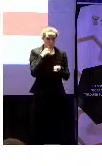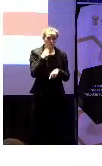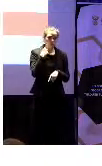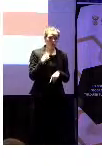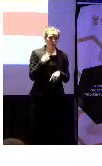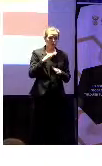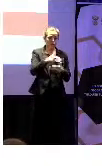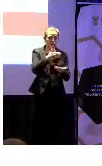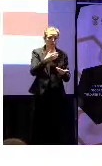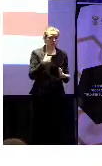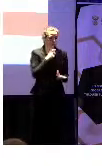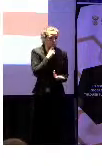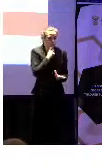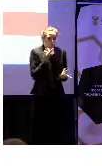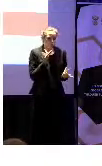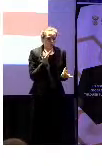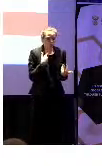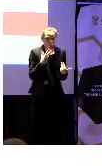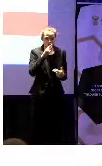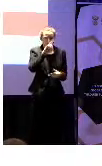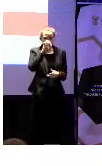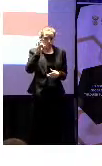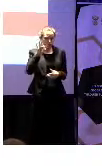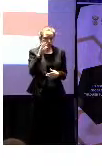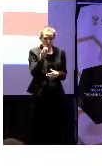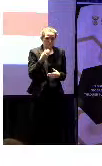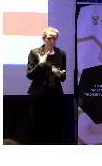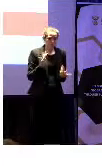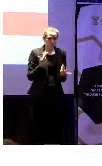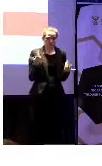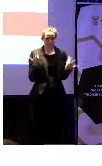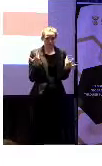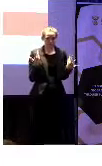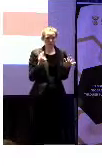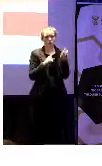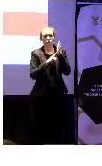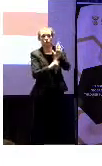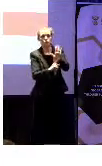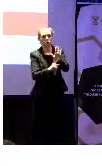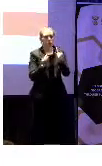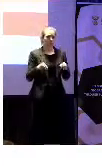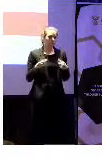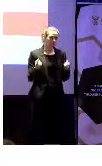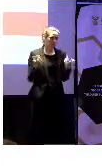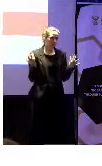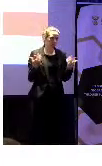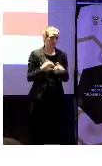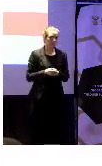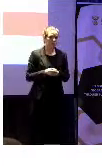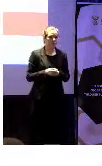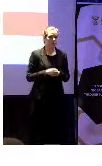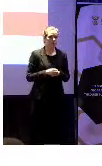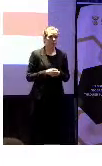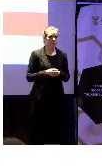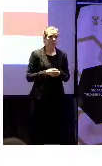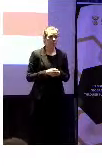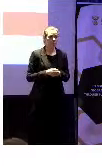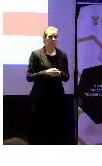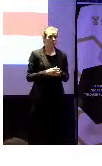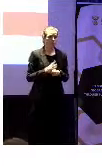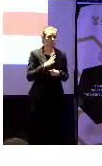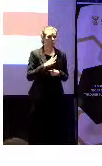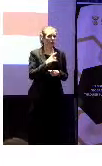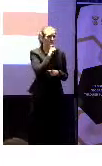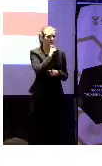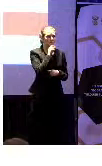have a reference number I can try to use as a demonstration. So normally you will go to